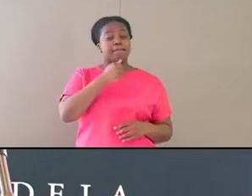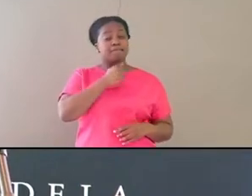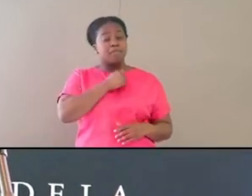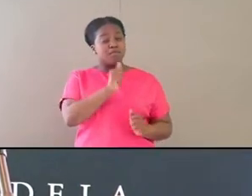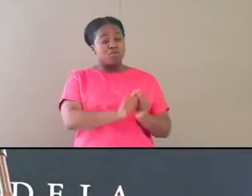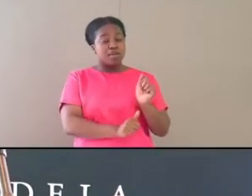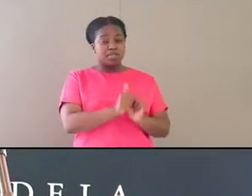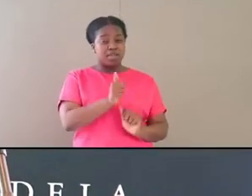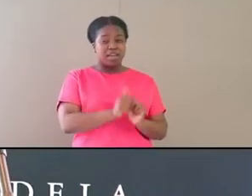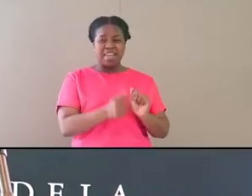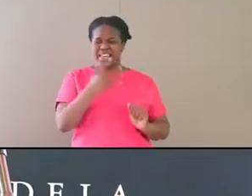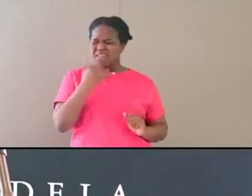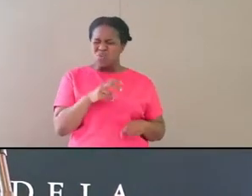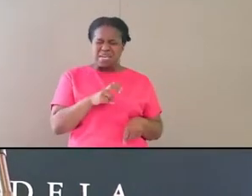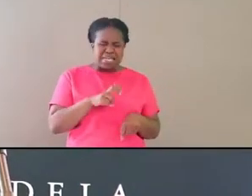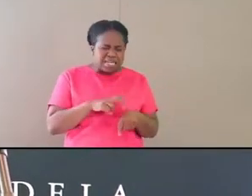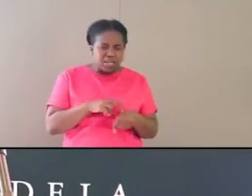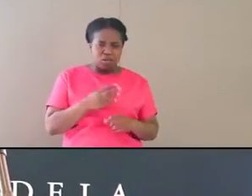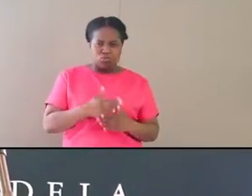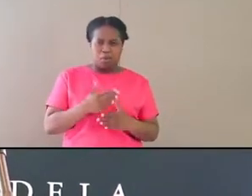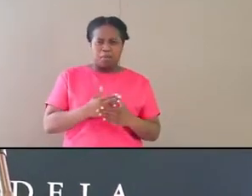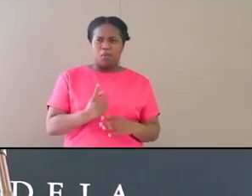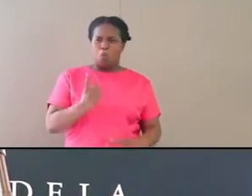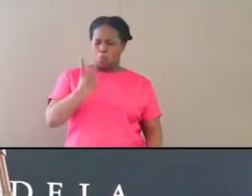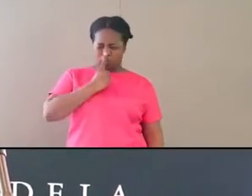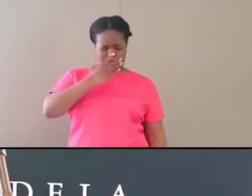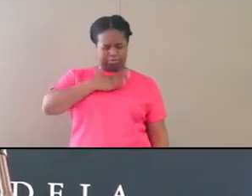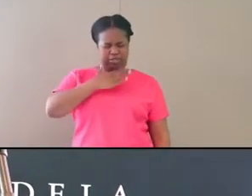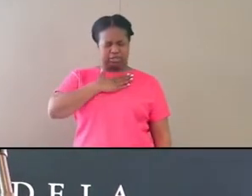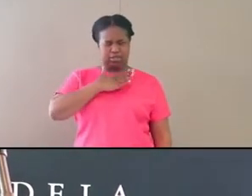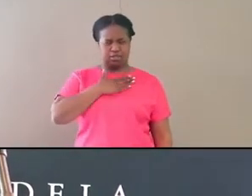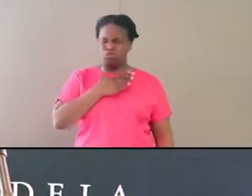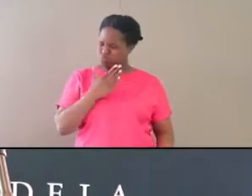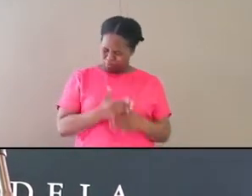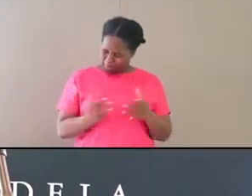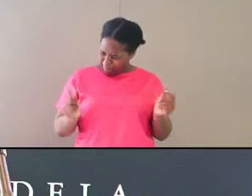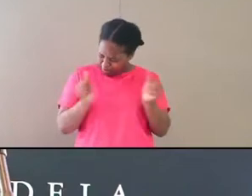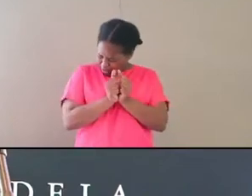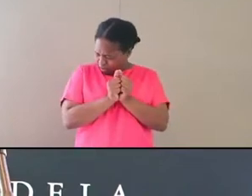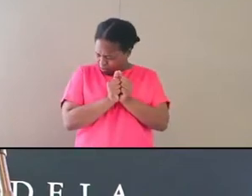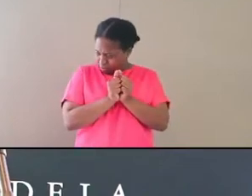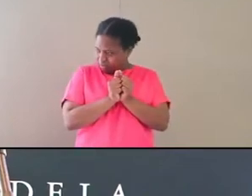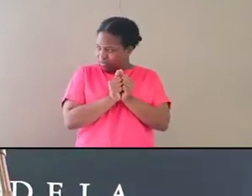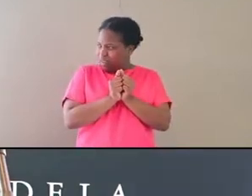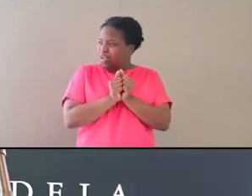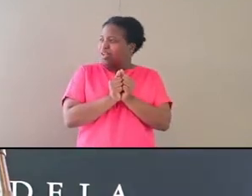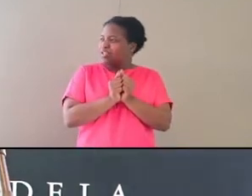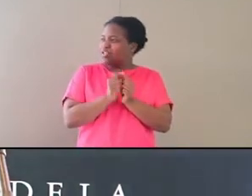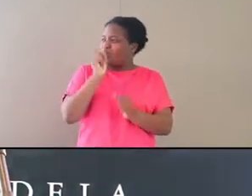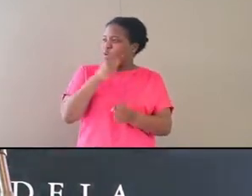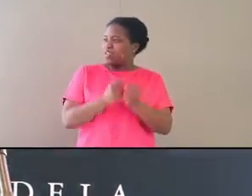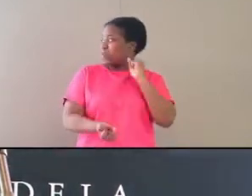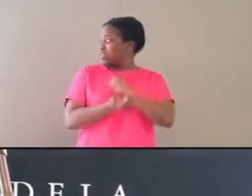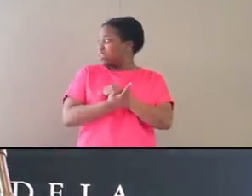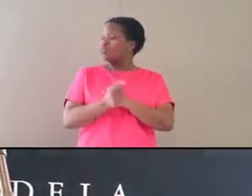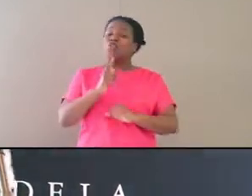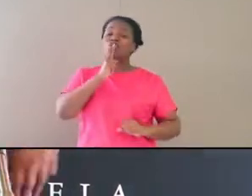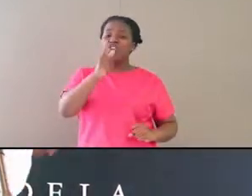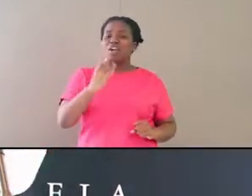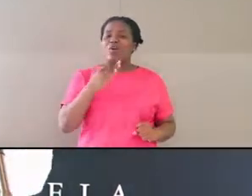if ever you need a job, come to me. We'll work together. We'll make it happen. I won't tell you which one.